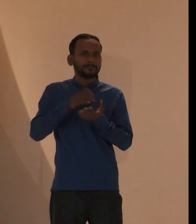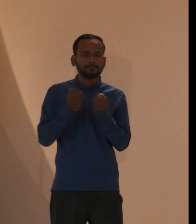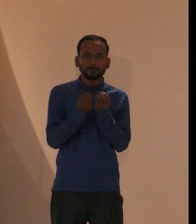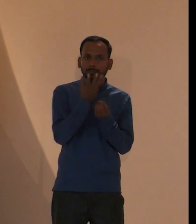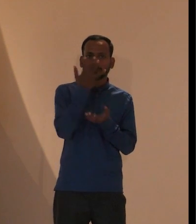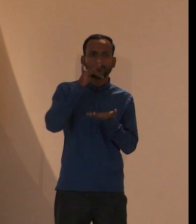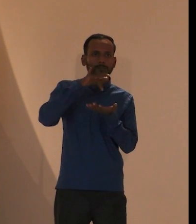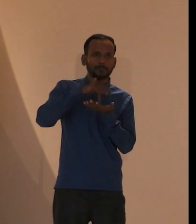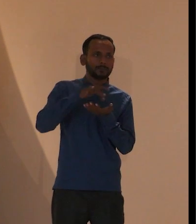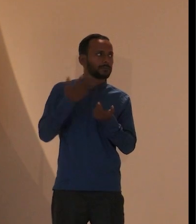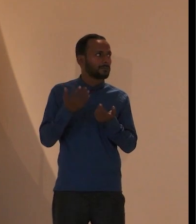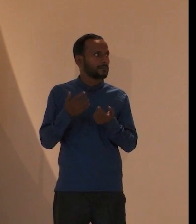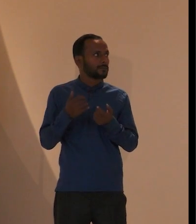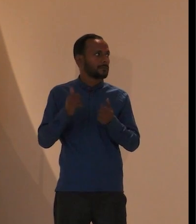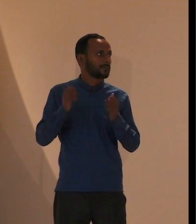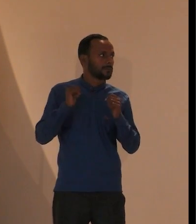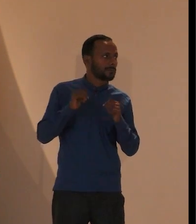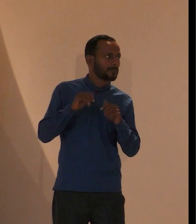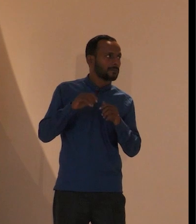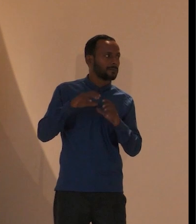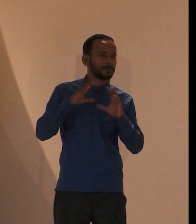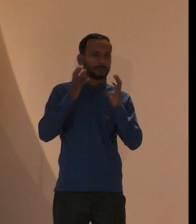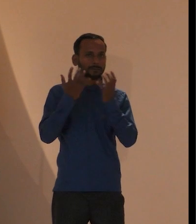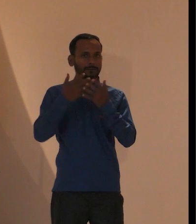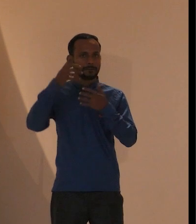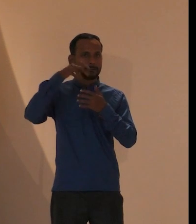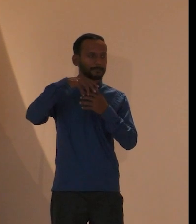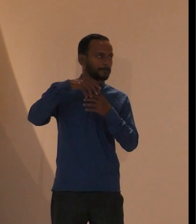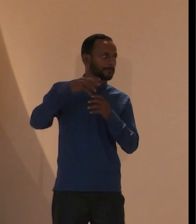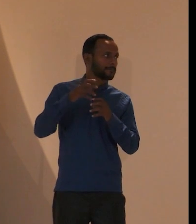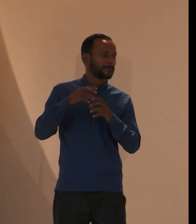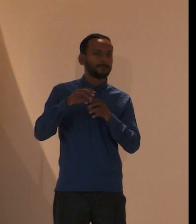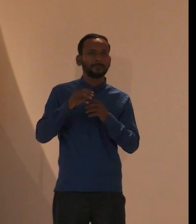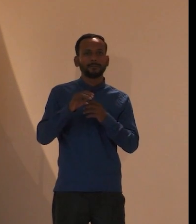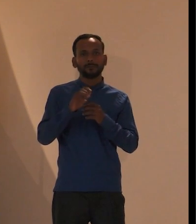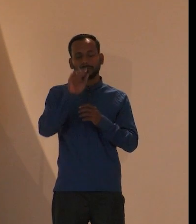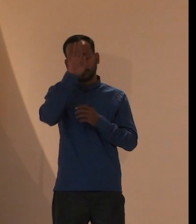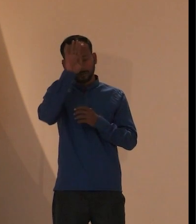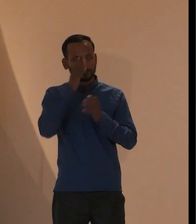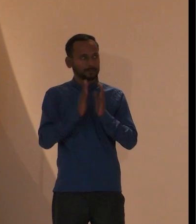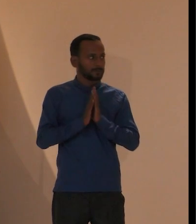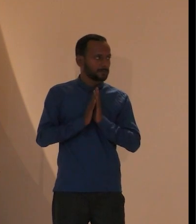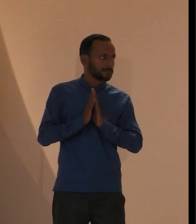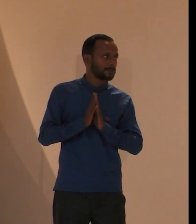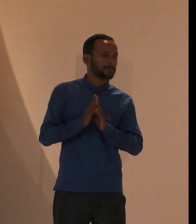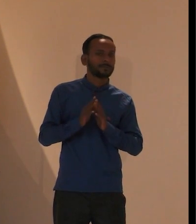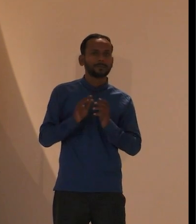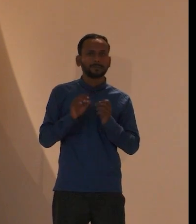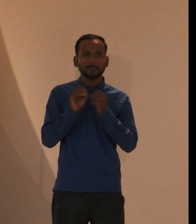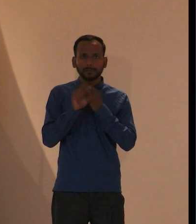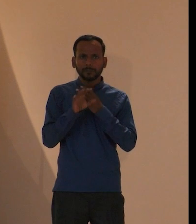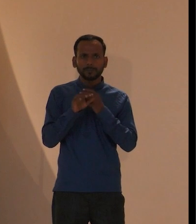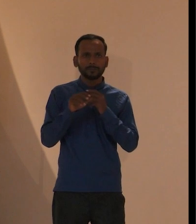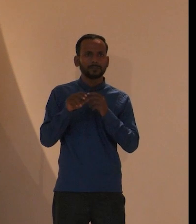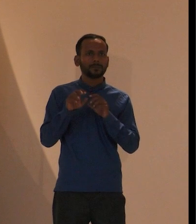But you also see the crescent moon, and you see the dove of the Holy Spirit above her head. Indicators